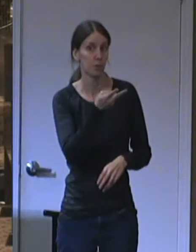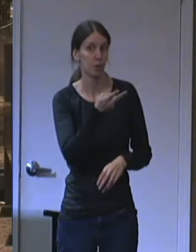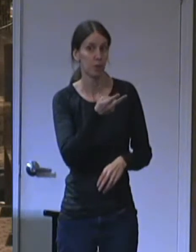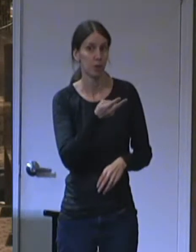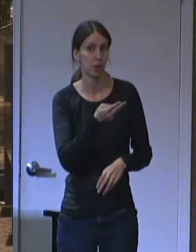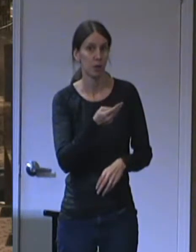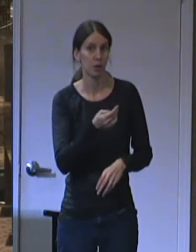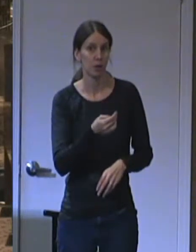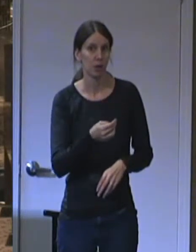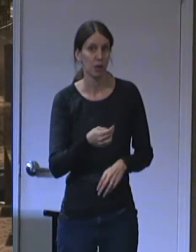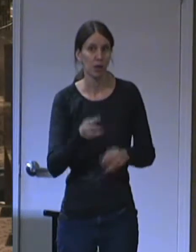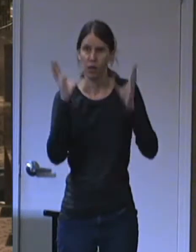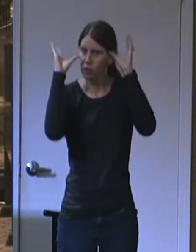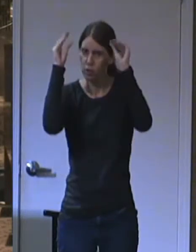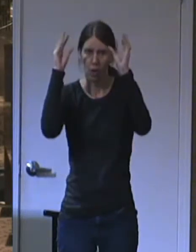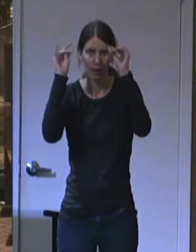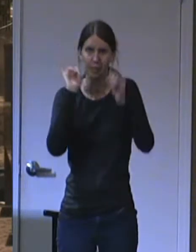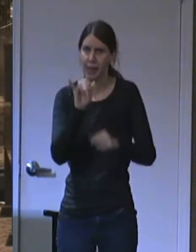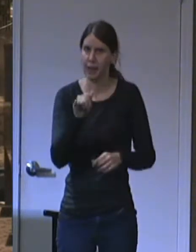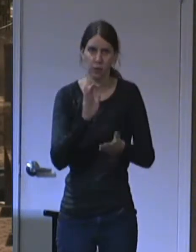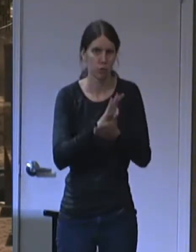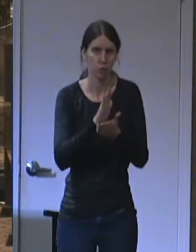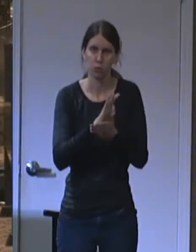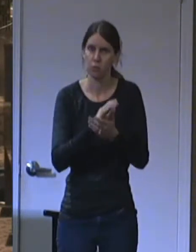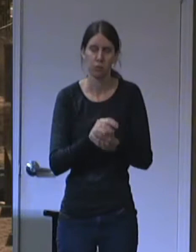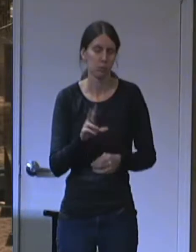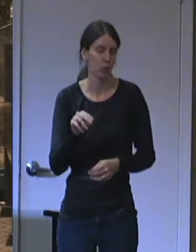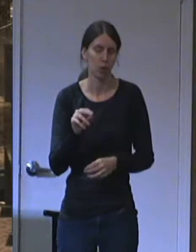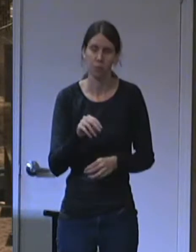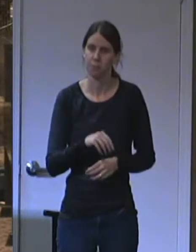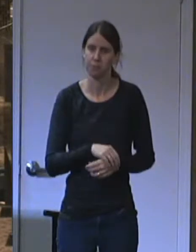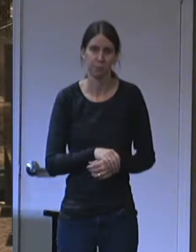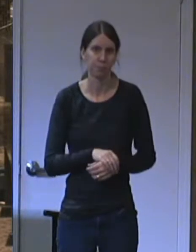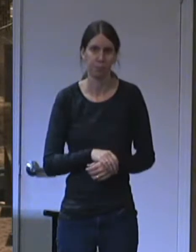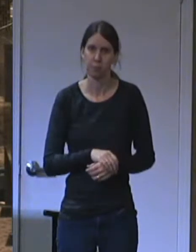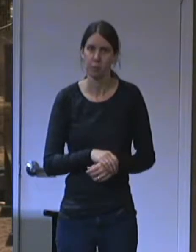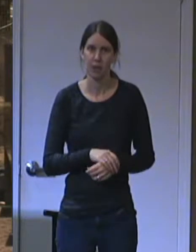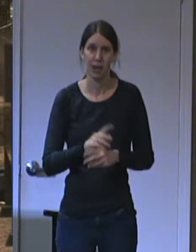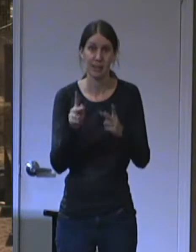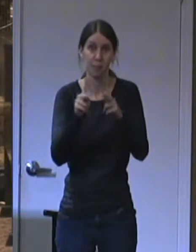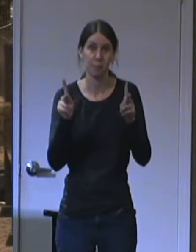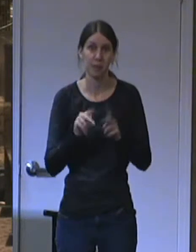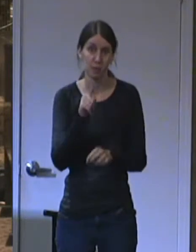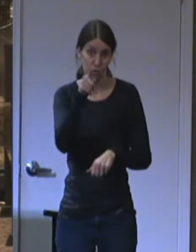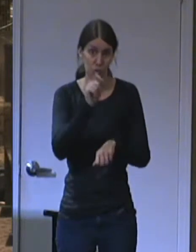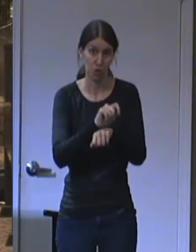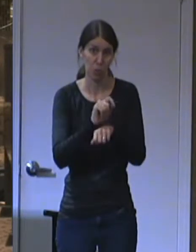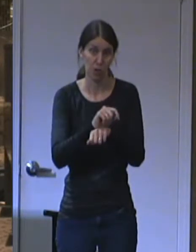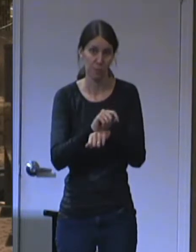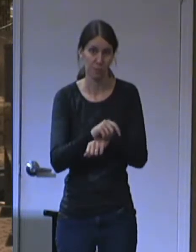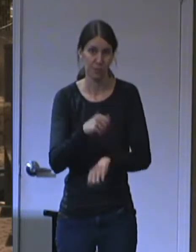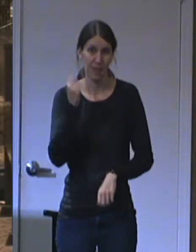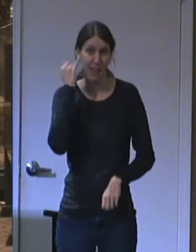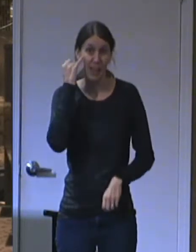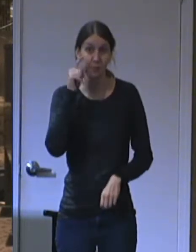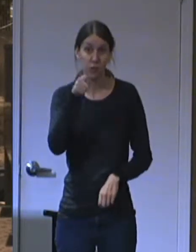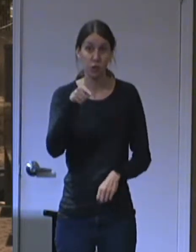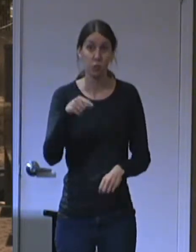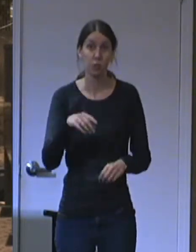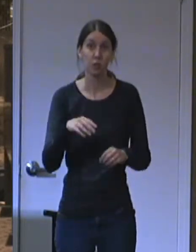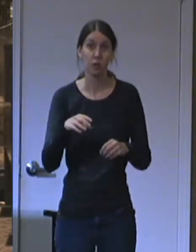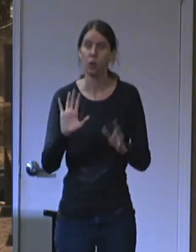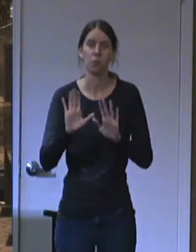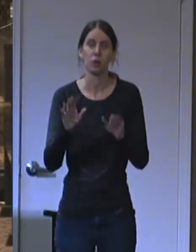You're not taught a worldview like that in school. You're not taught that in the places you work. You're only taught that in the Word